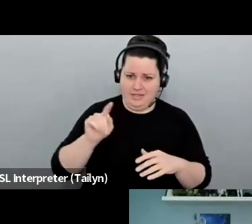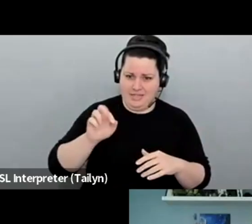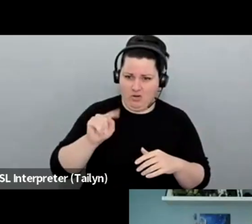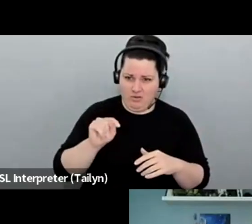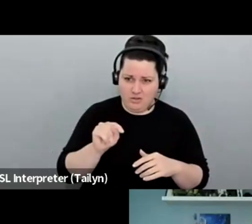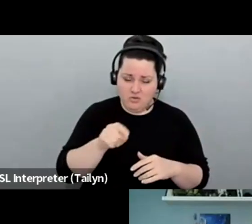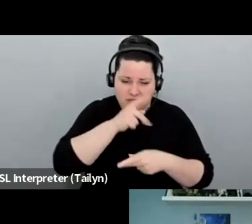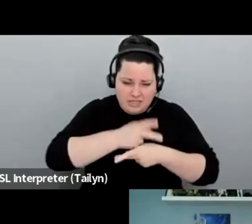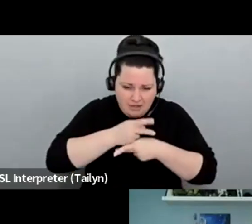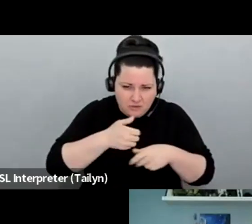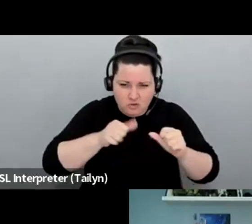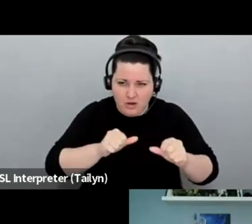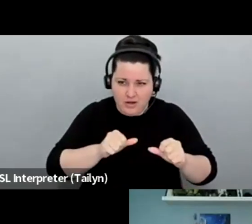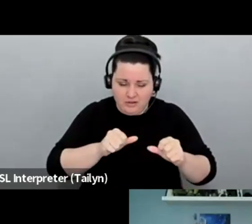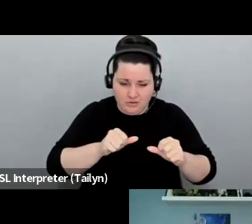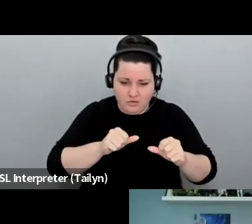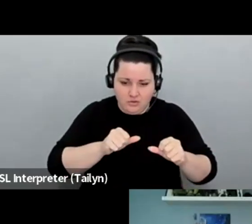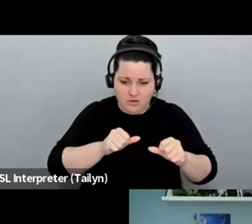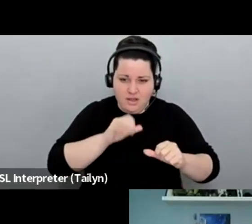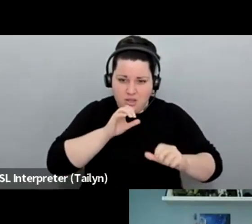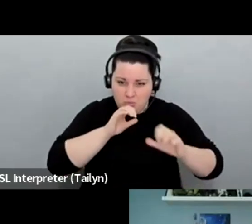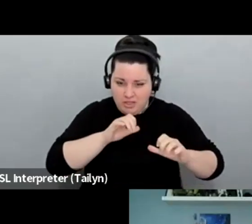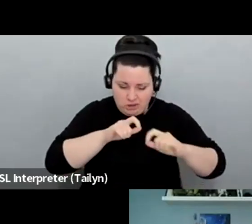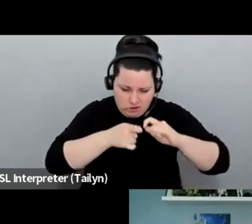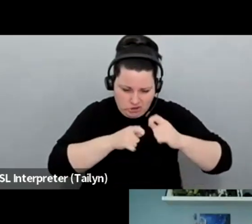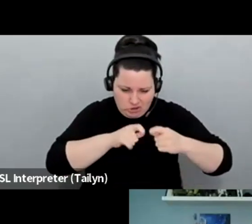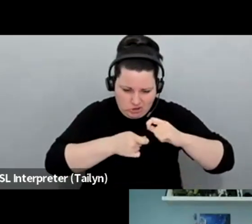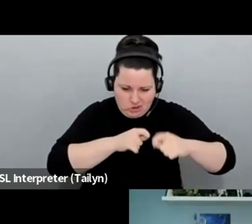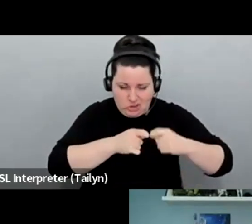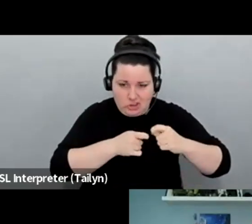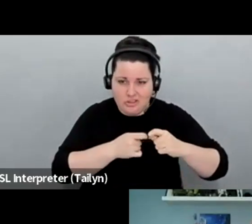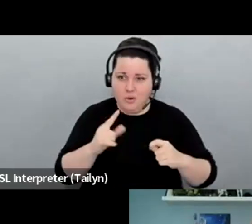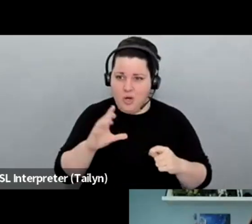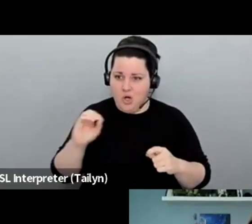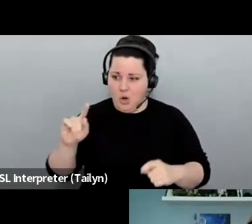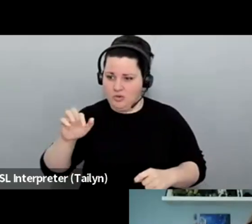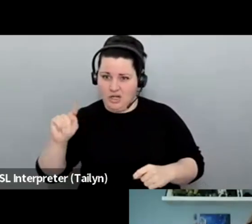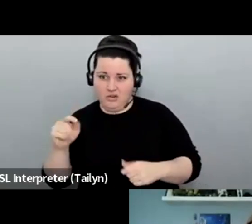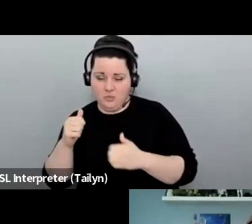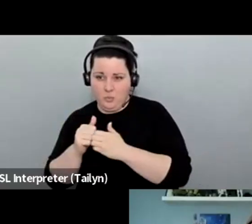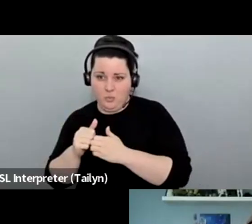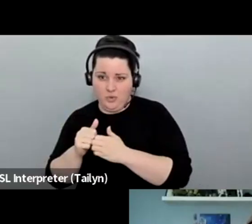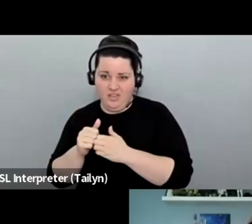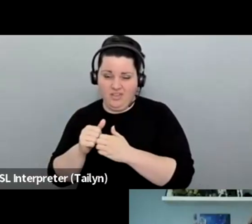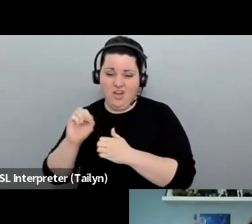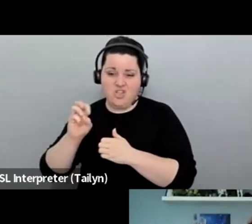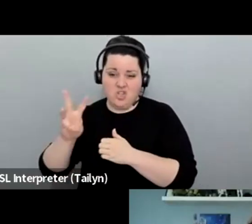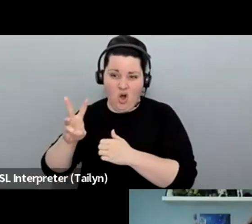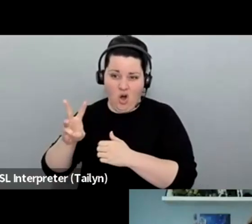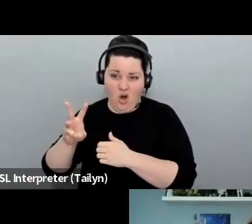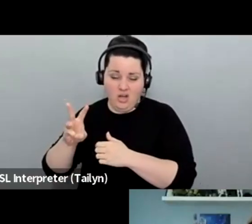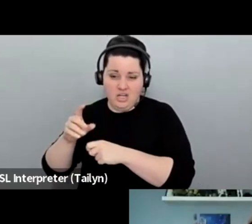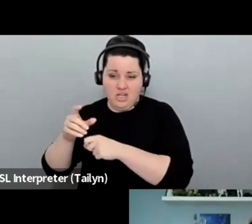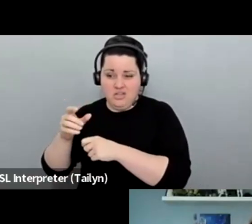like carefully trying to like wire the communications while one of his co-terrorists with a chainsaw is like going through